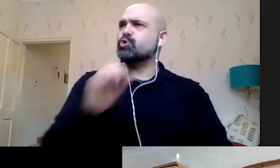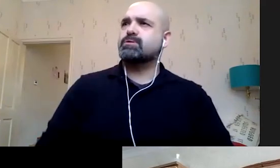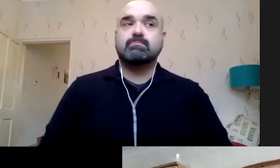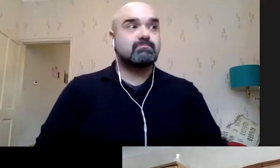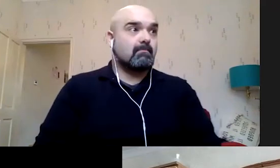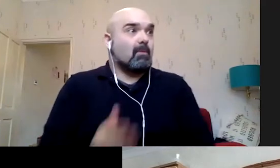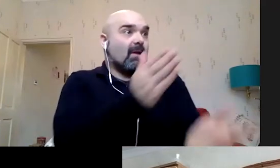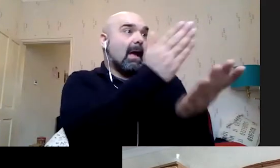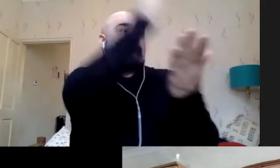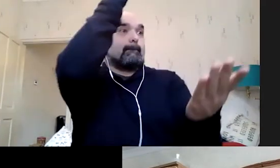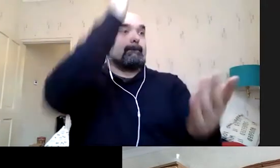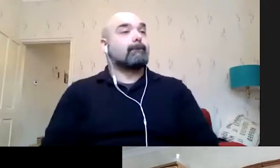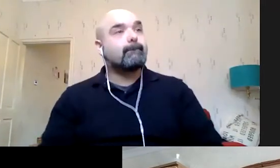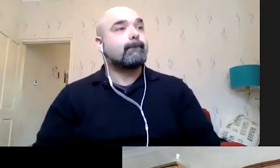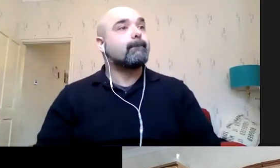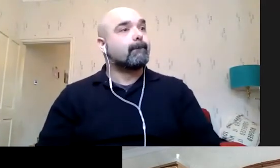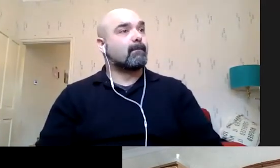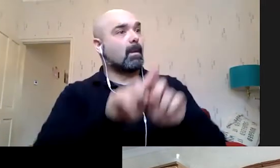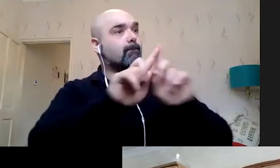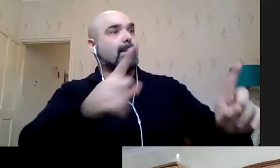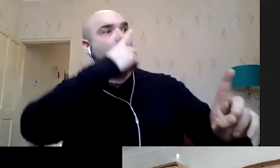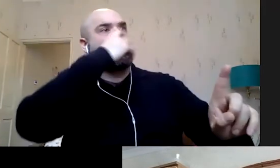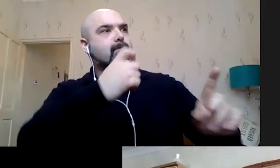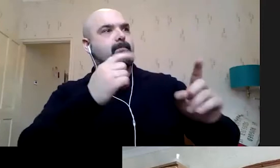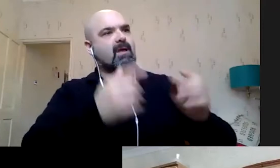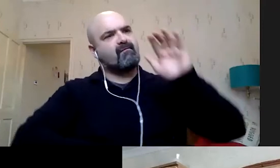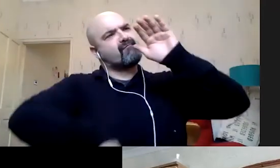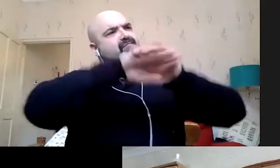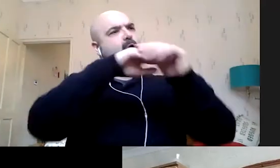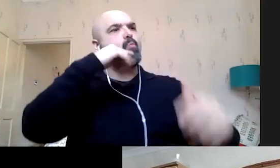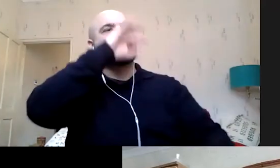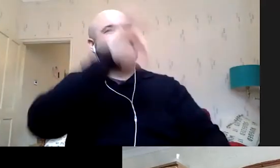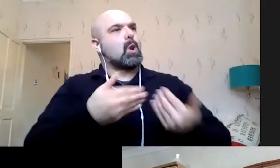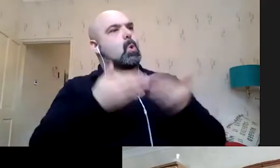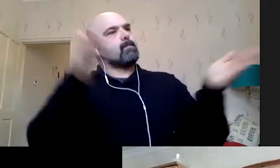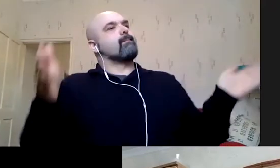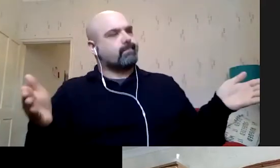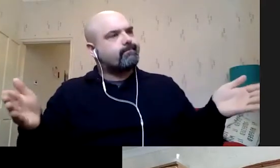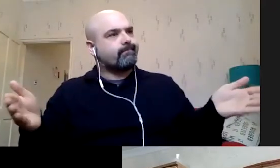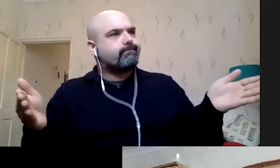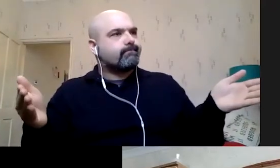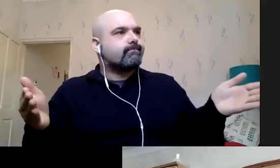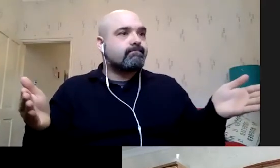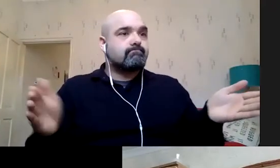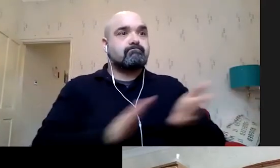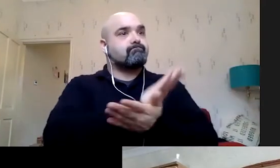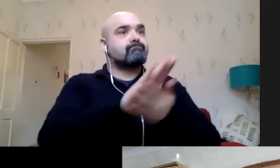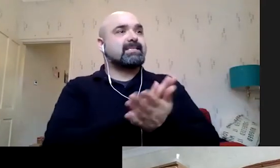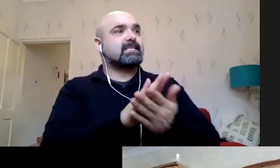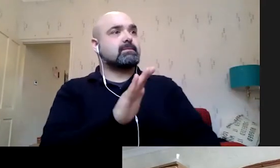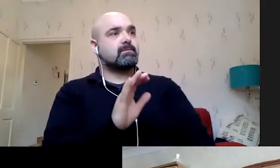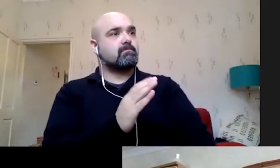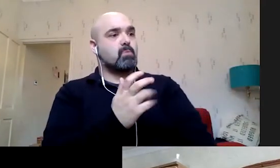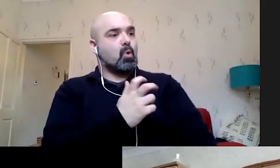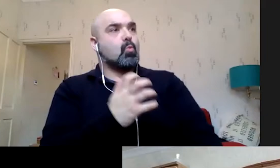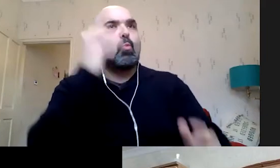Well, absolutely. And so that people can be, you know, totally open, and, you know, and there isn't that sort of